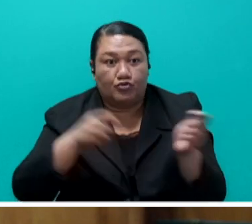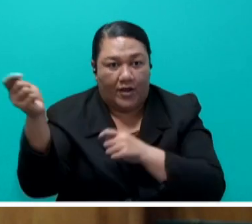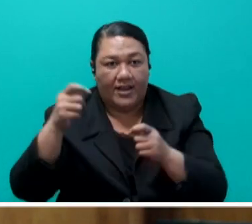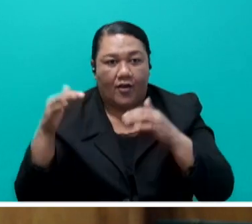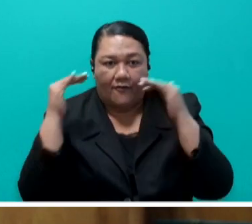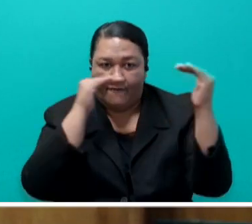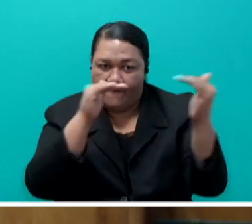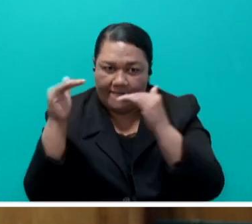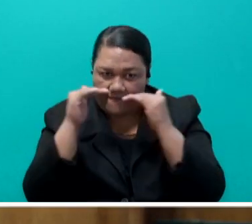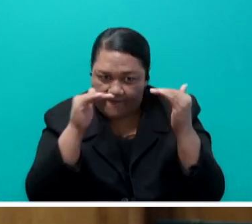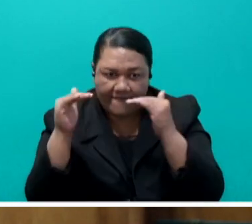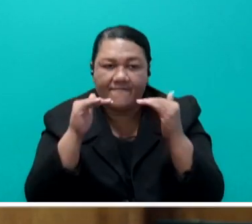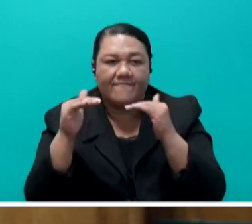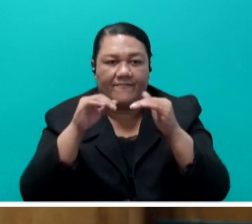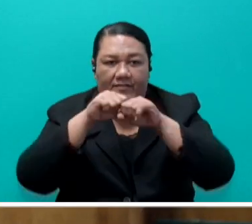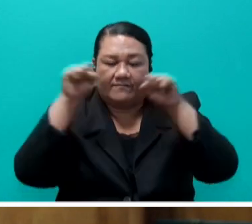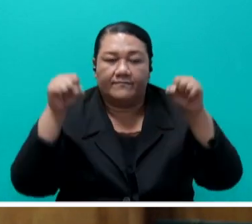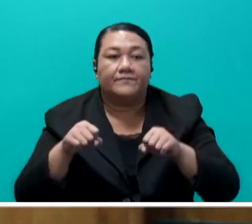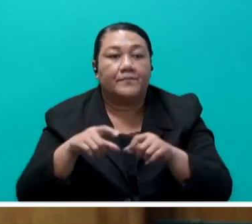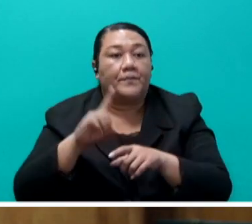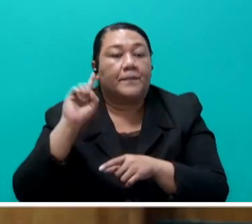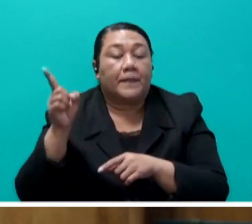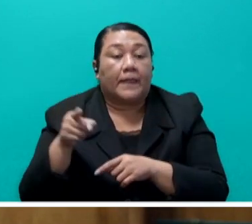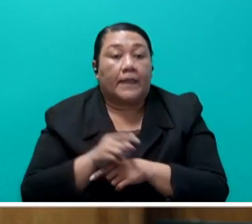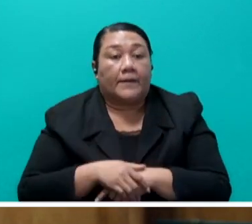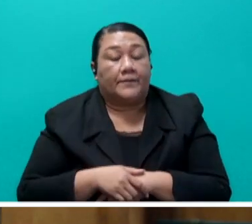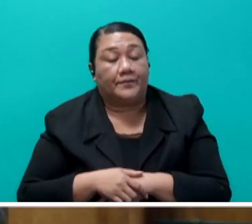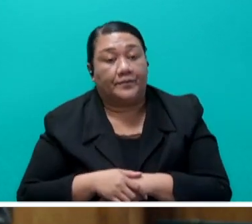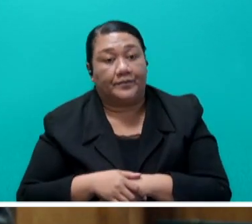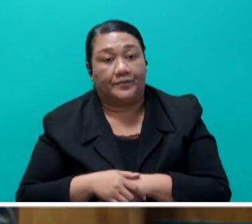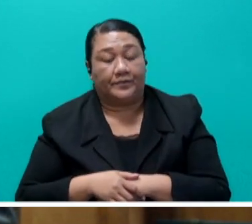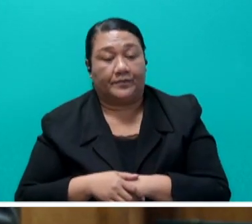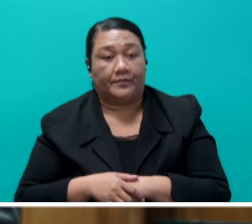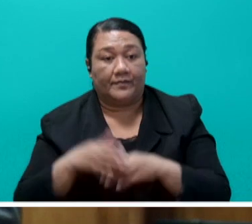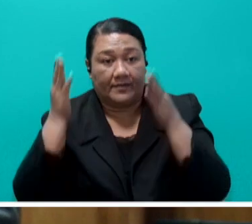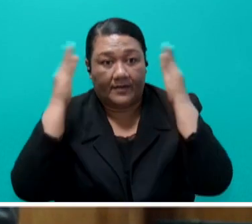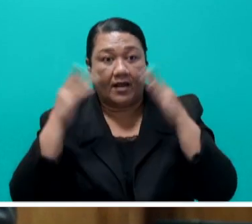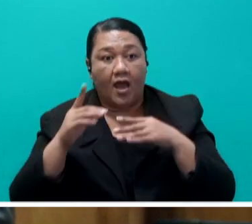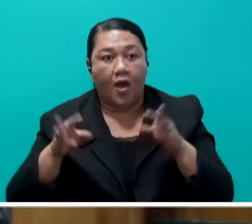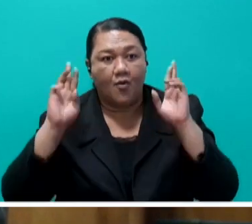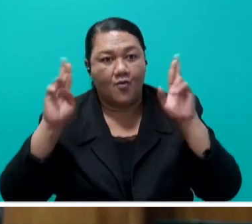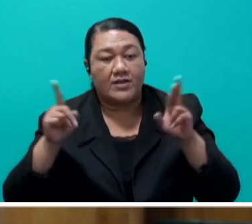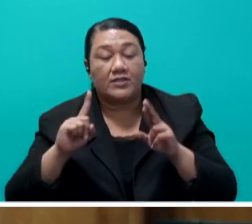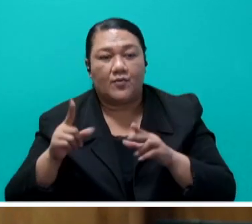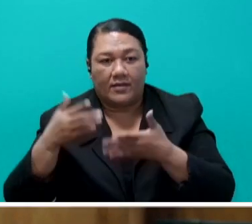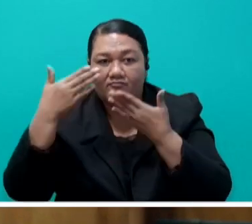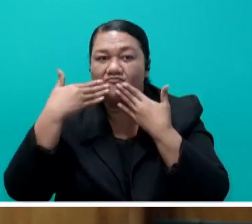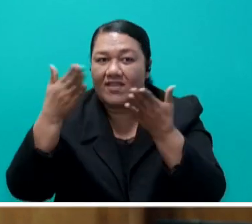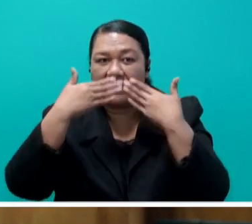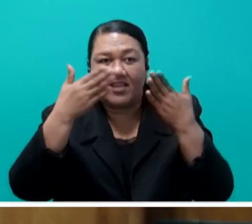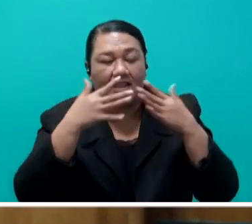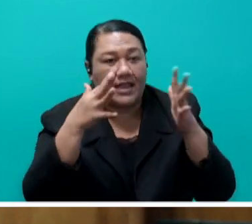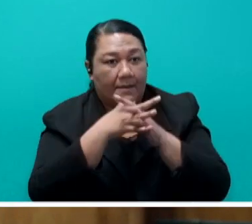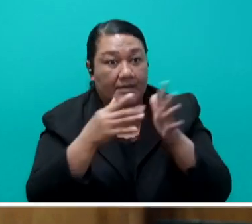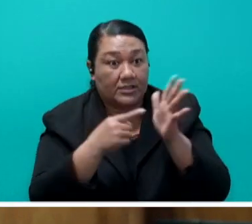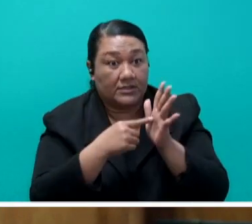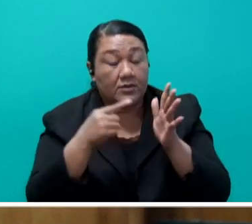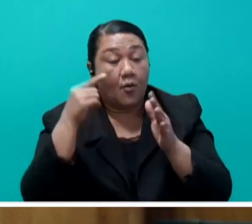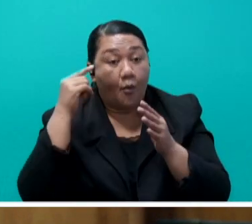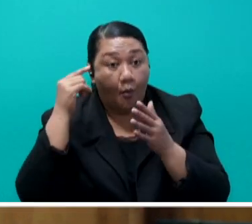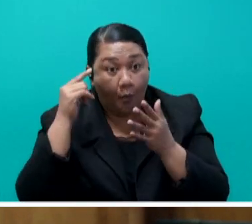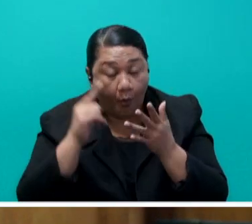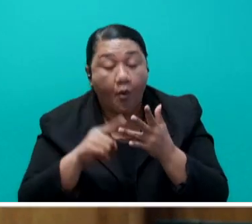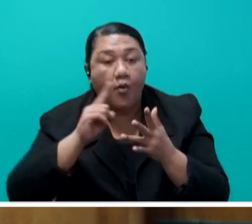terms. Mr. Speaker, sir, I wish to extend my heartfelt gratitude to the WTO Secretariat for their tireless efforts